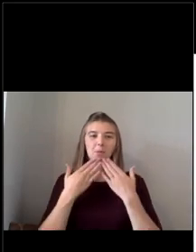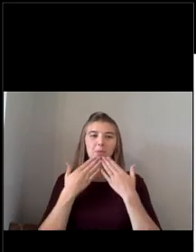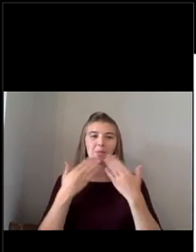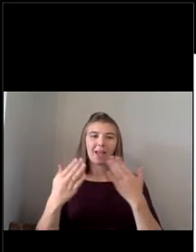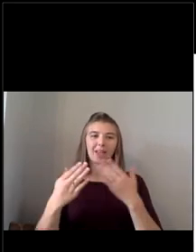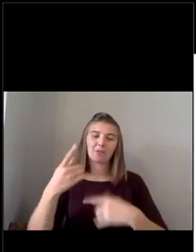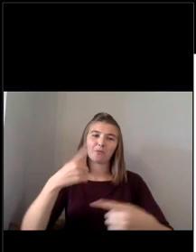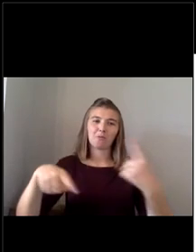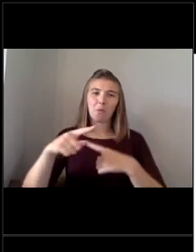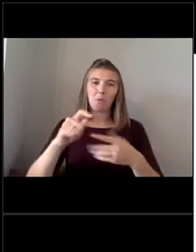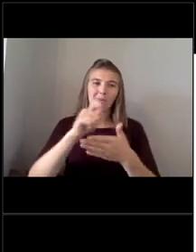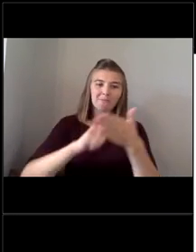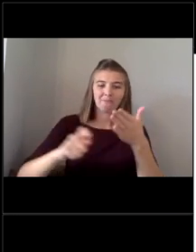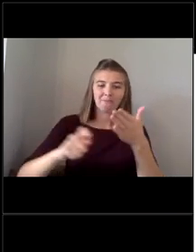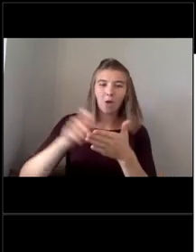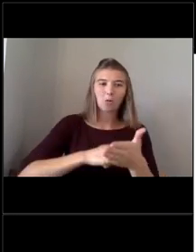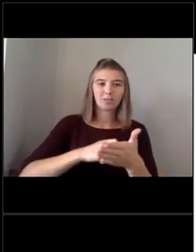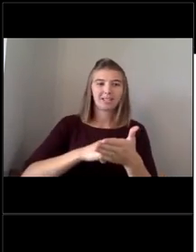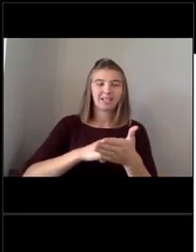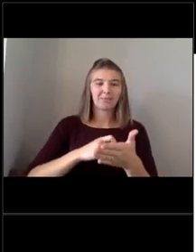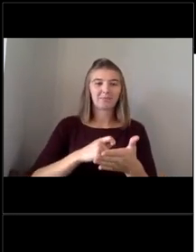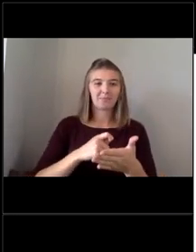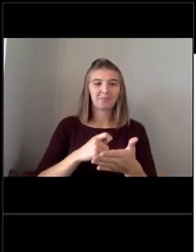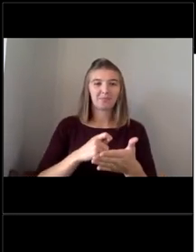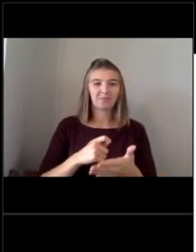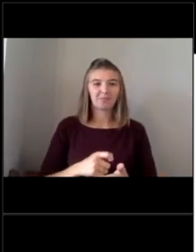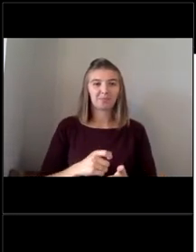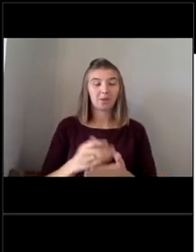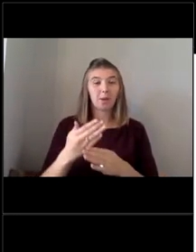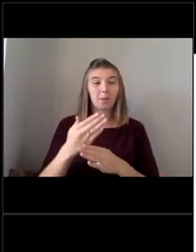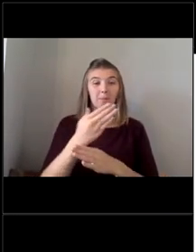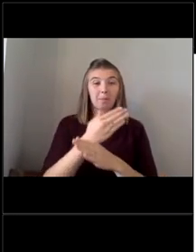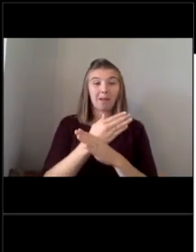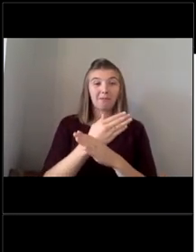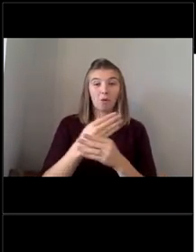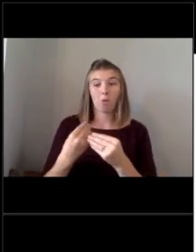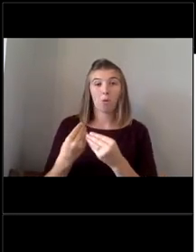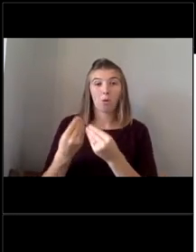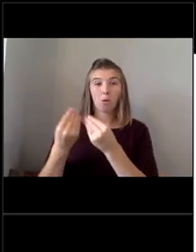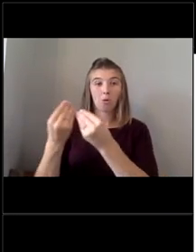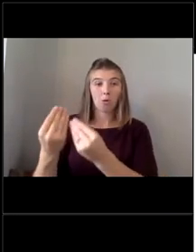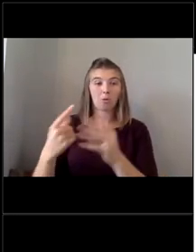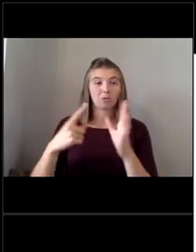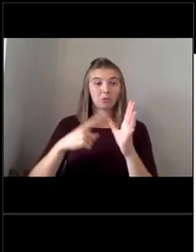Thank you very much for voting in that poll. Before we hand over to Aaron, let's just